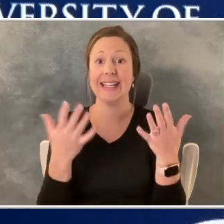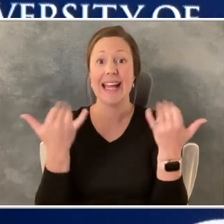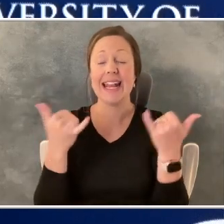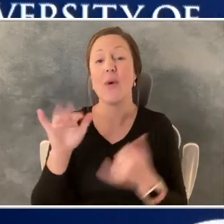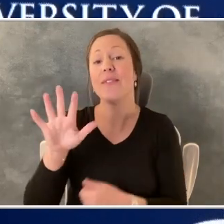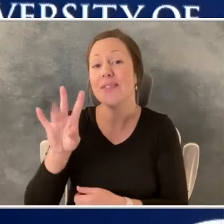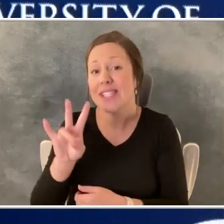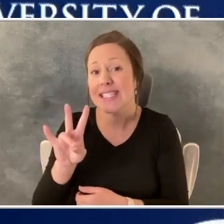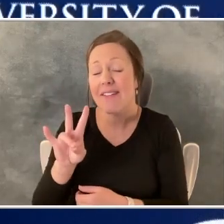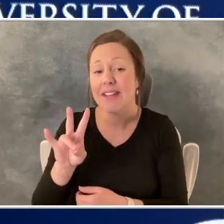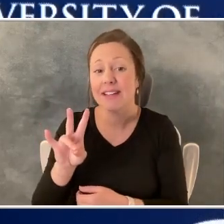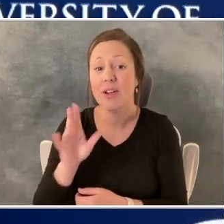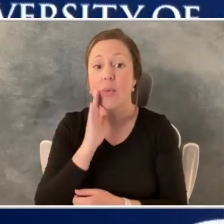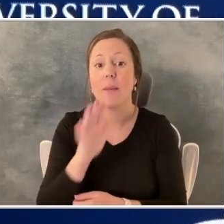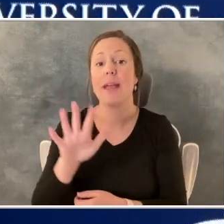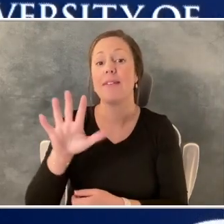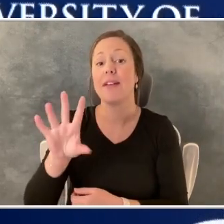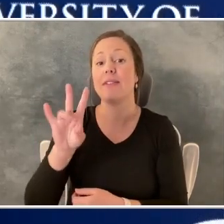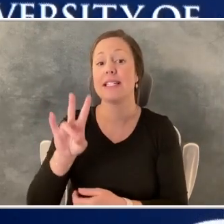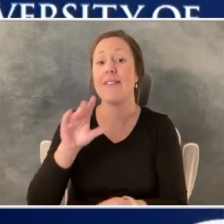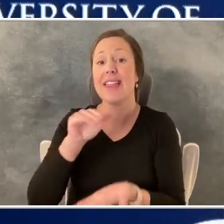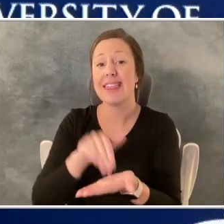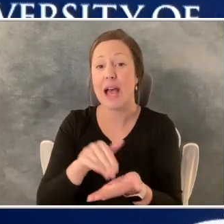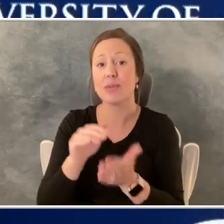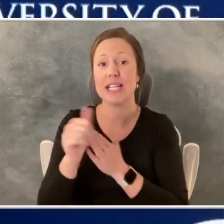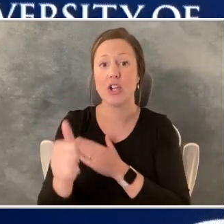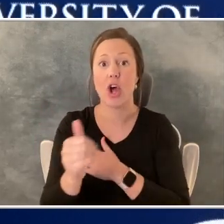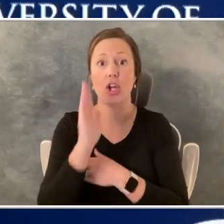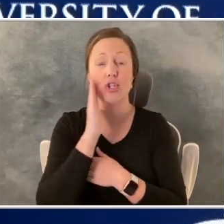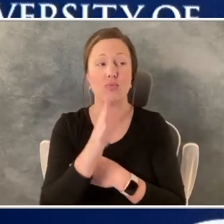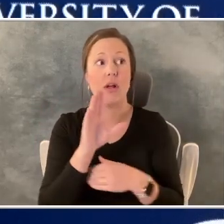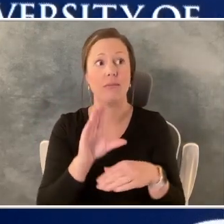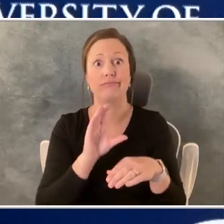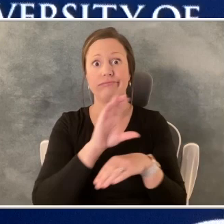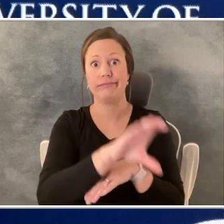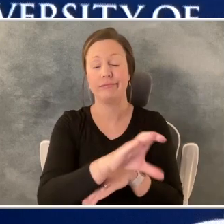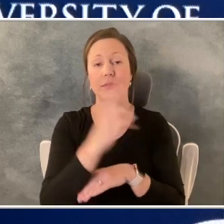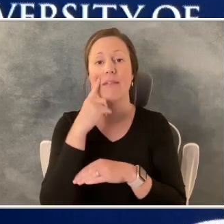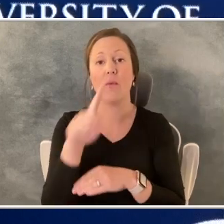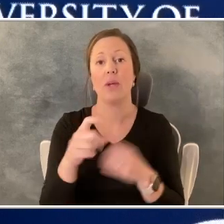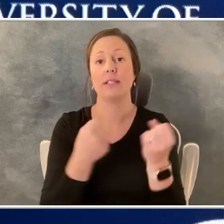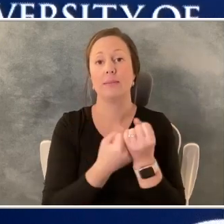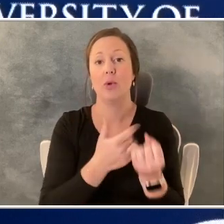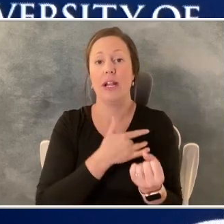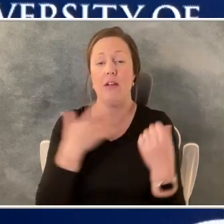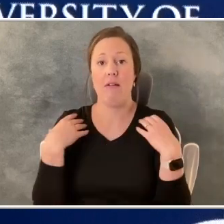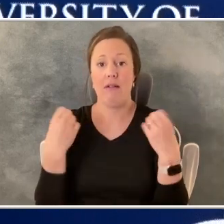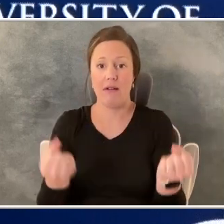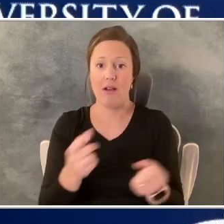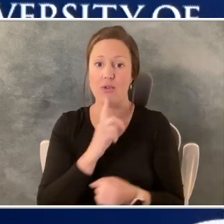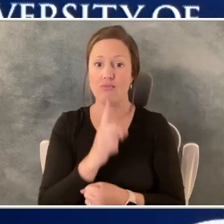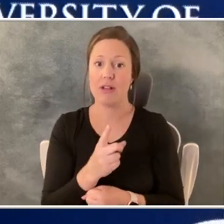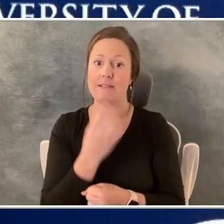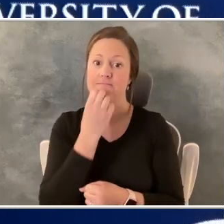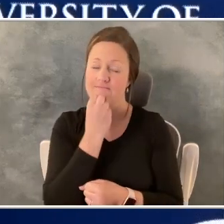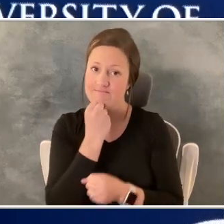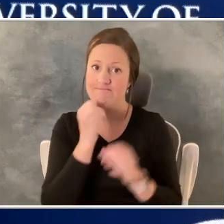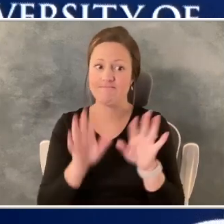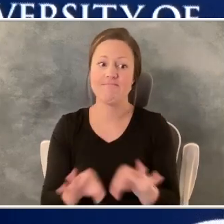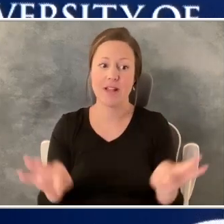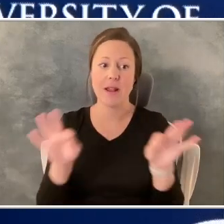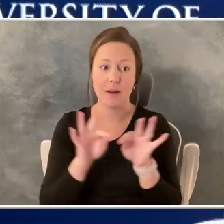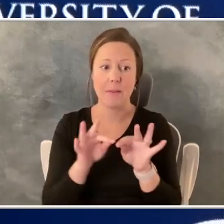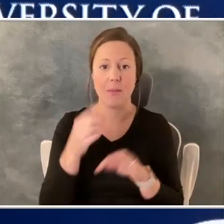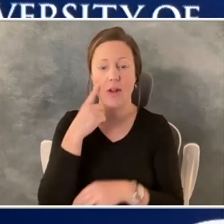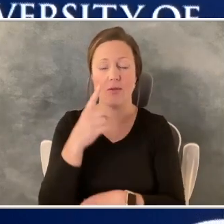be $57,000 going to support heart health, which is also near and dear to women